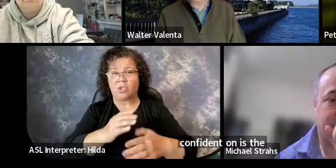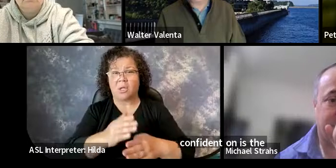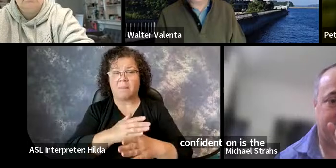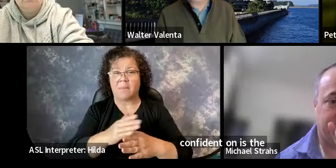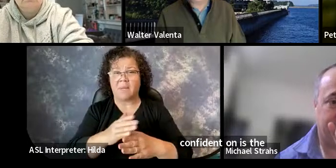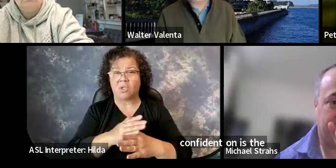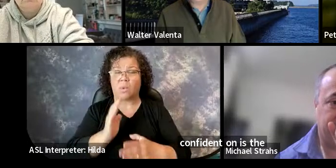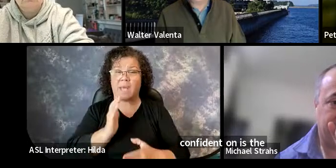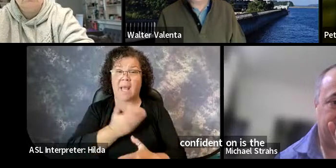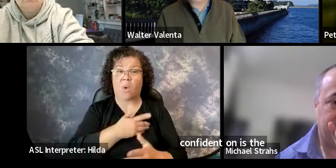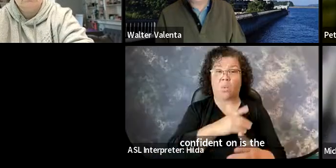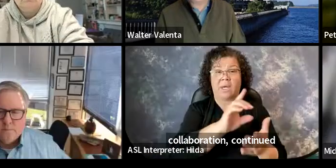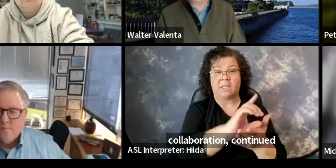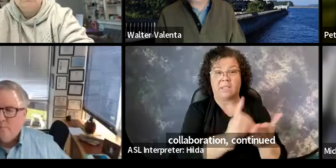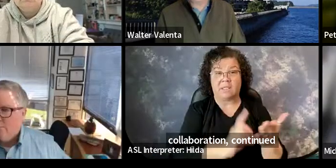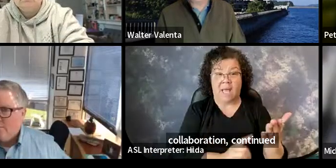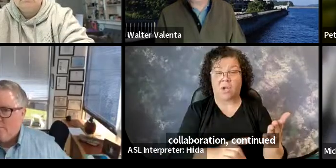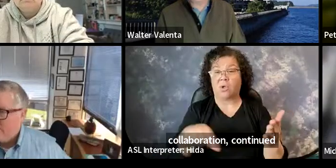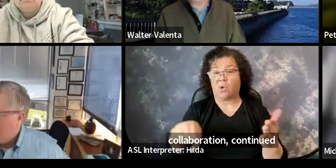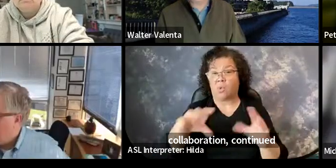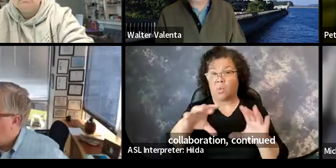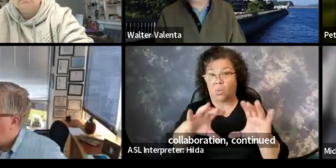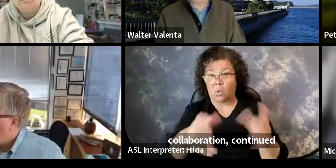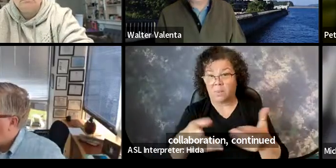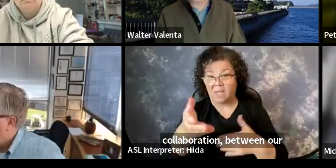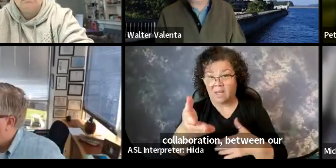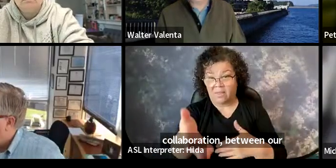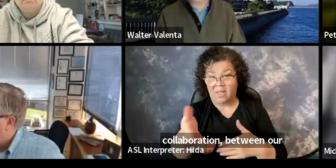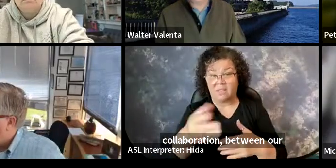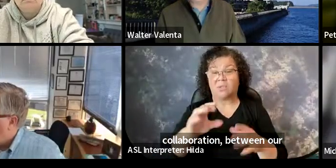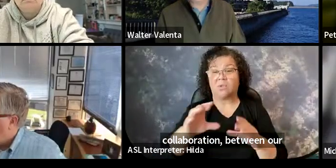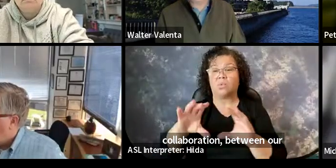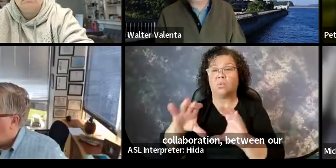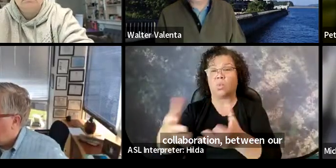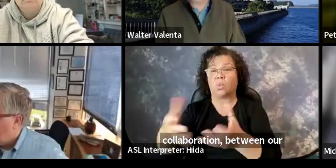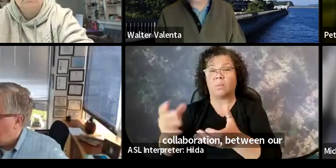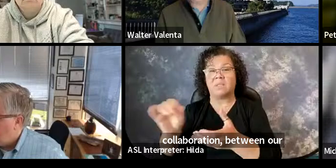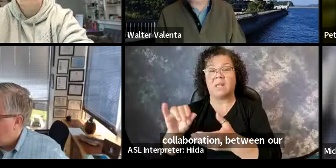our designers, groups like this, groups like the